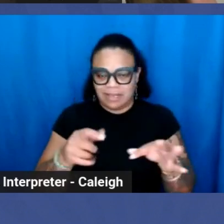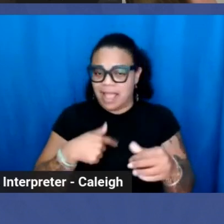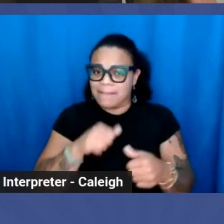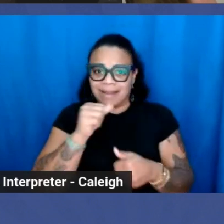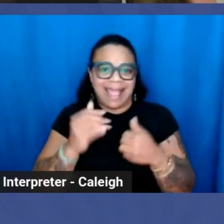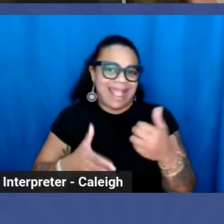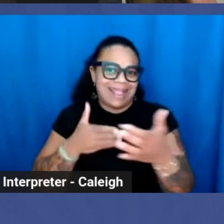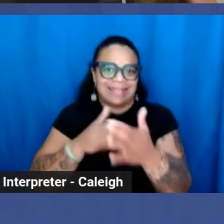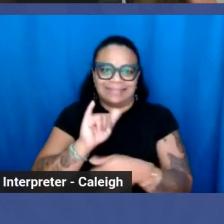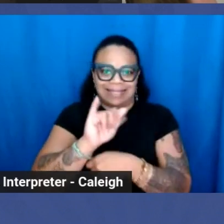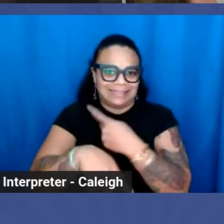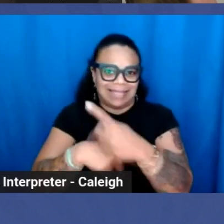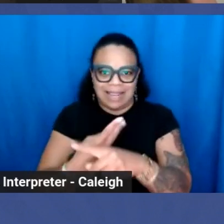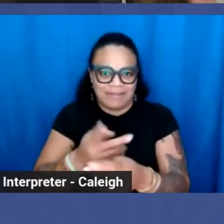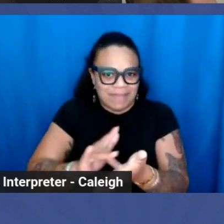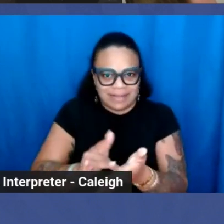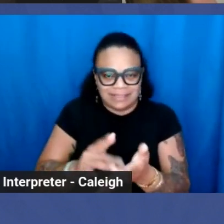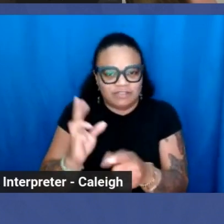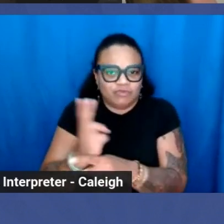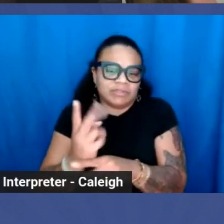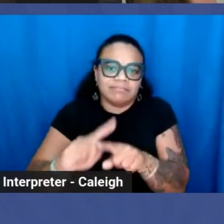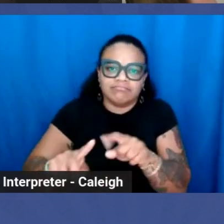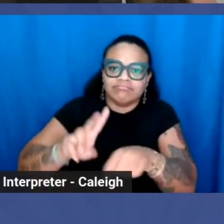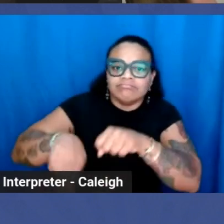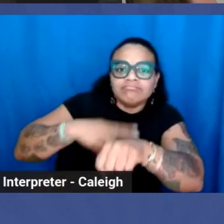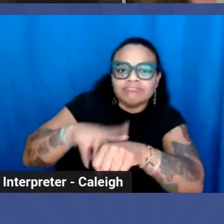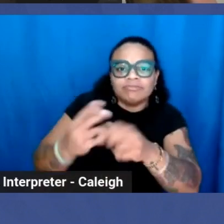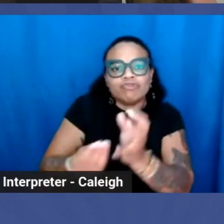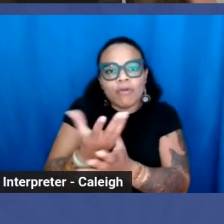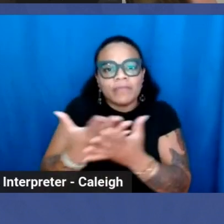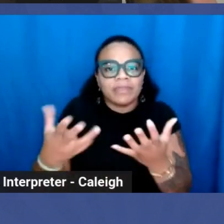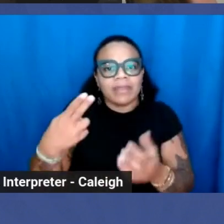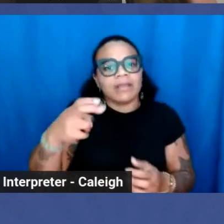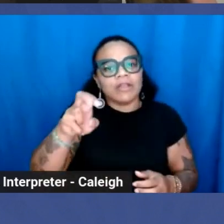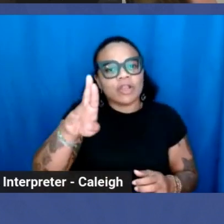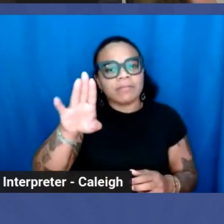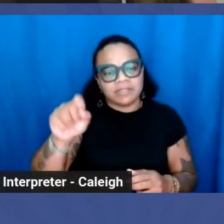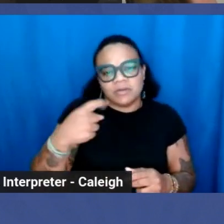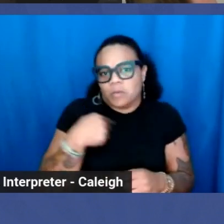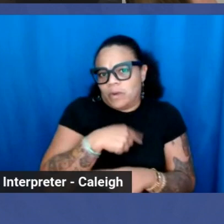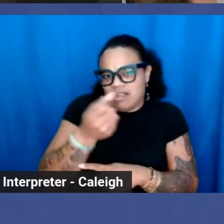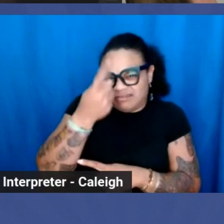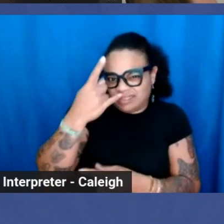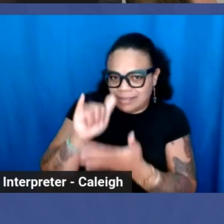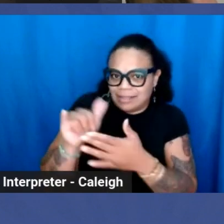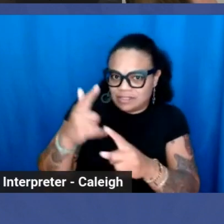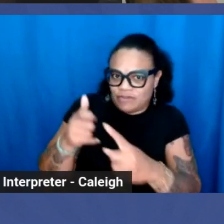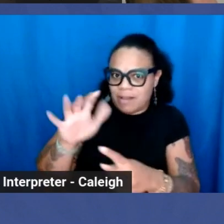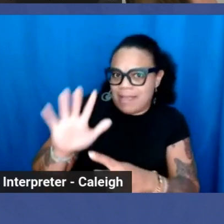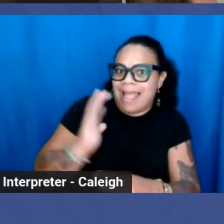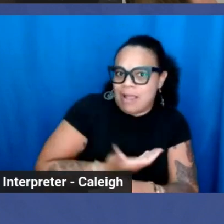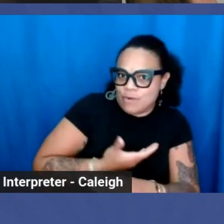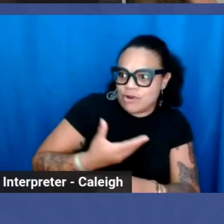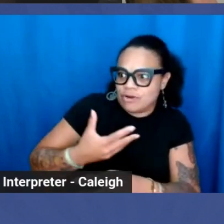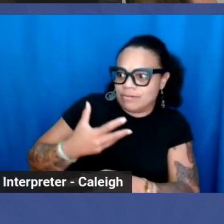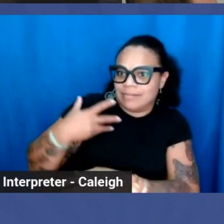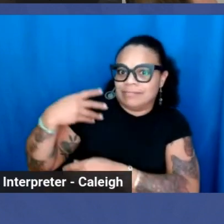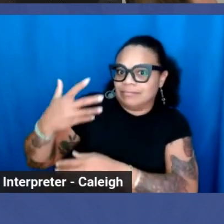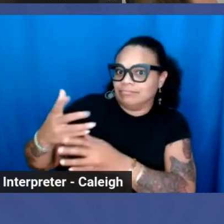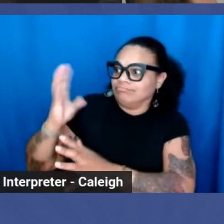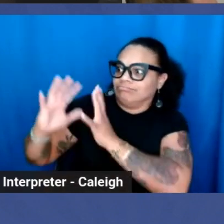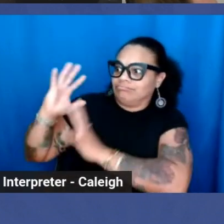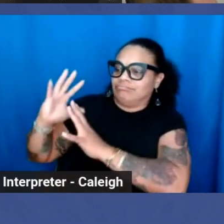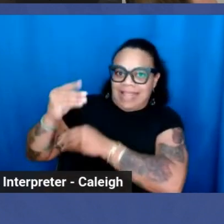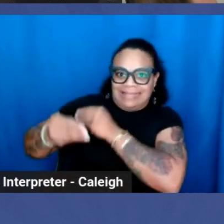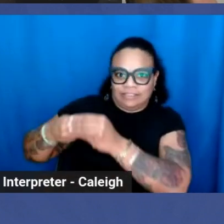with herbs, because we know that it's they come from an ancestor, so it's important to respect them. But I